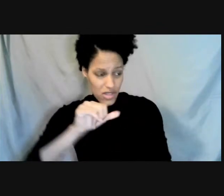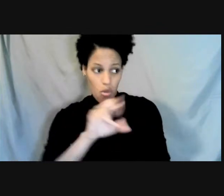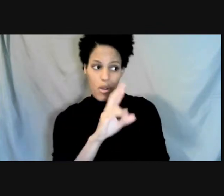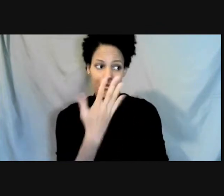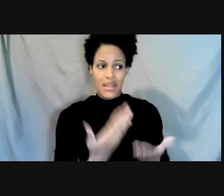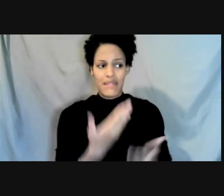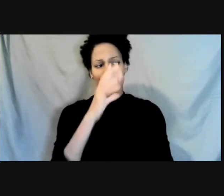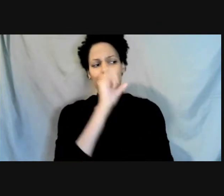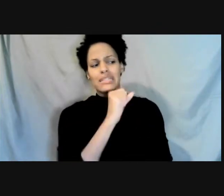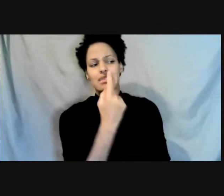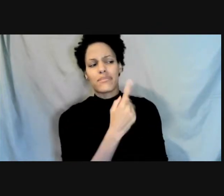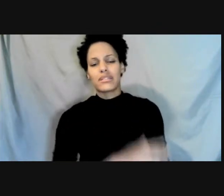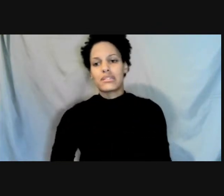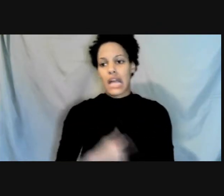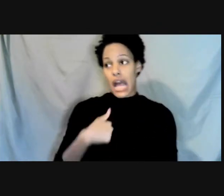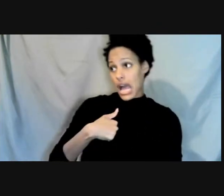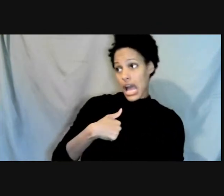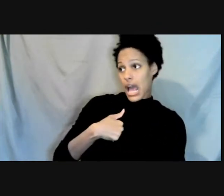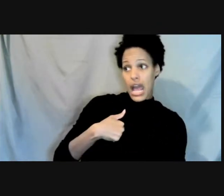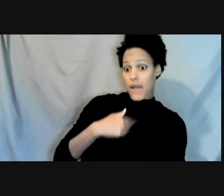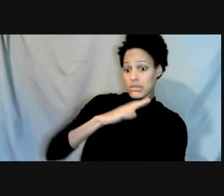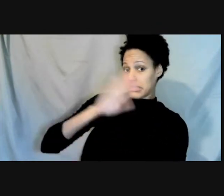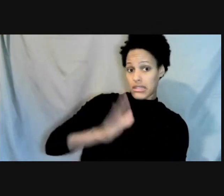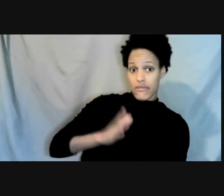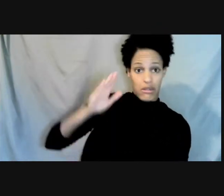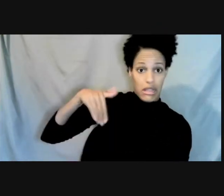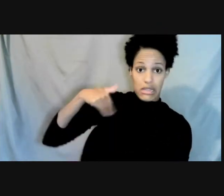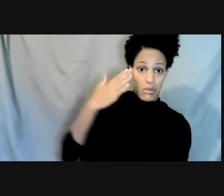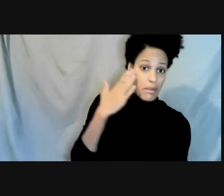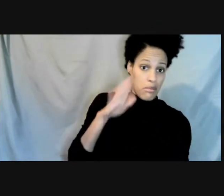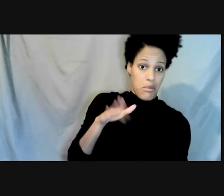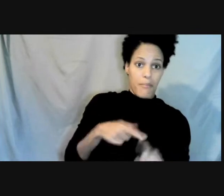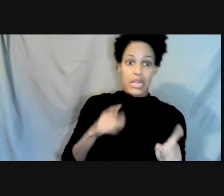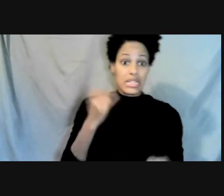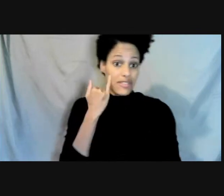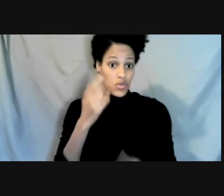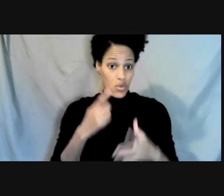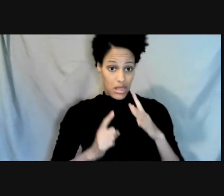late like that, so I don't know about okay. That. But if you was late, you was getting.